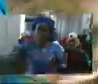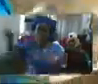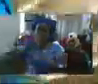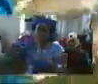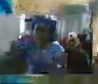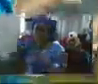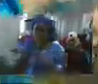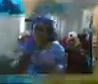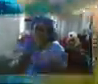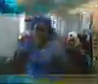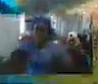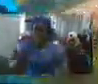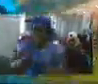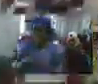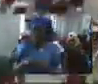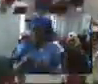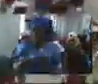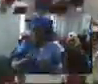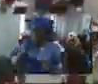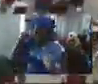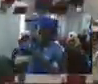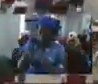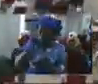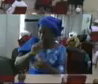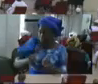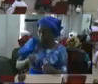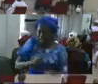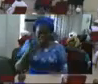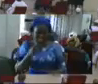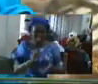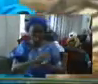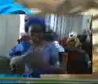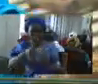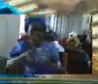then I will kill them by 11 or 10.